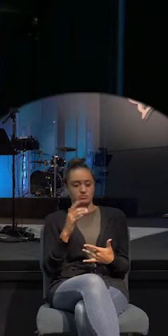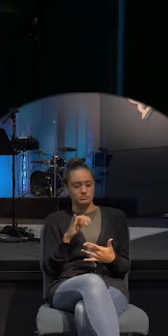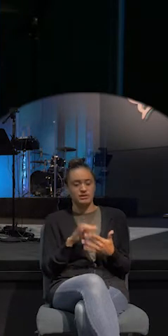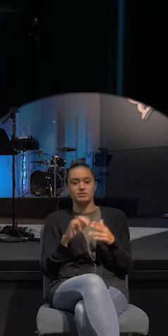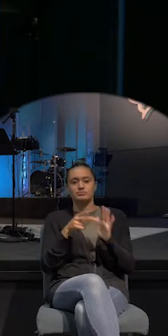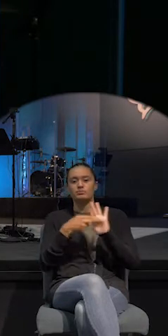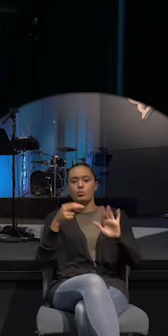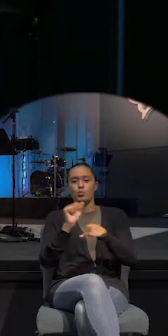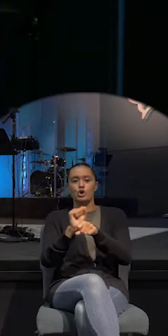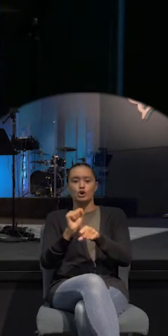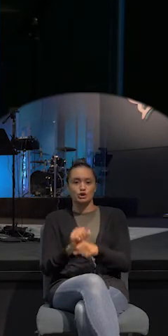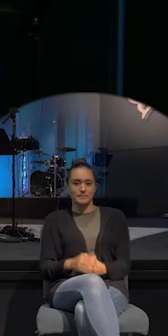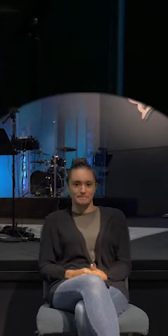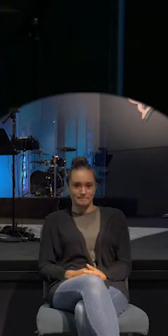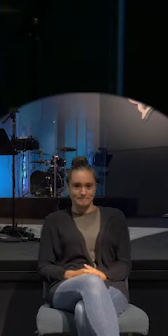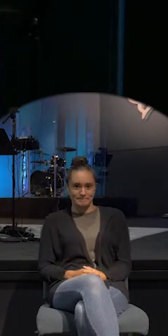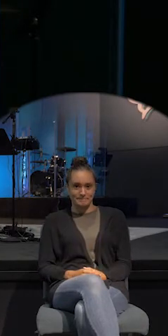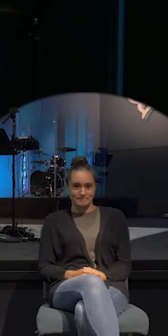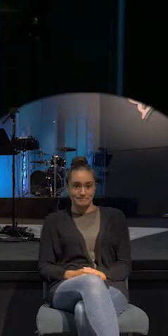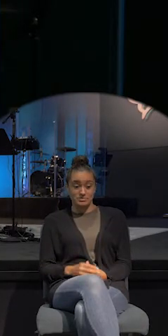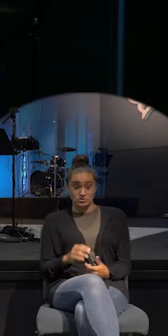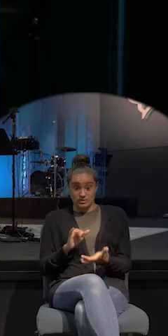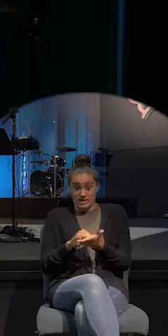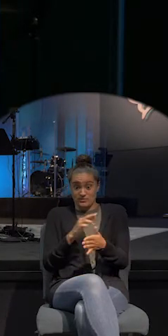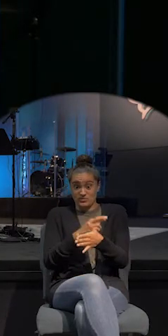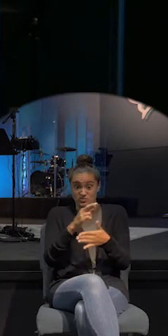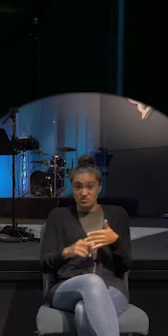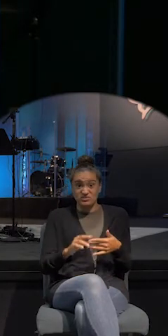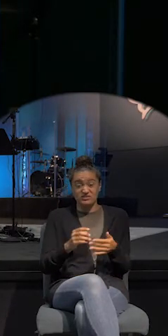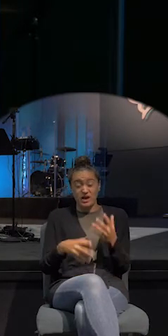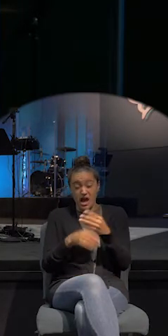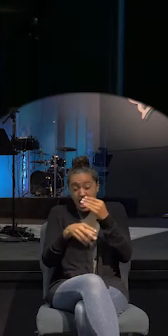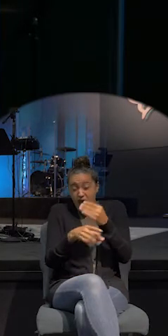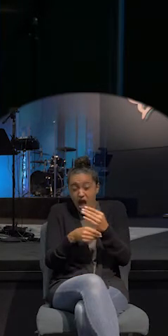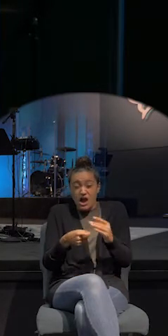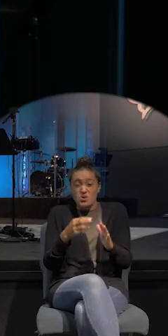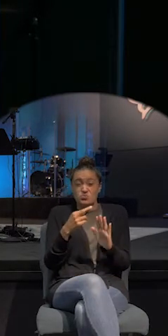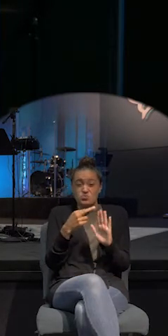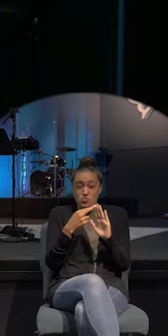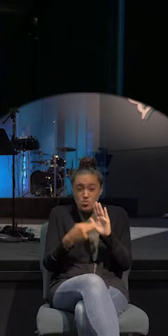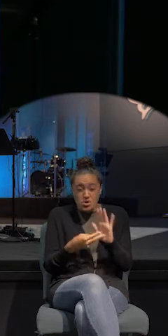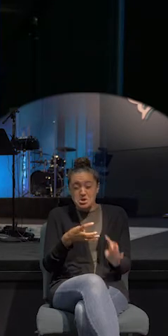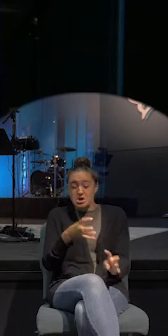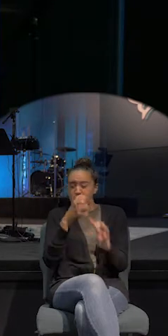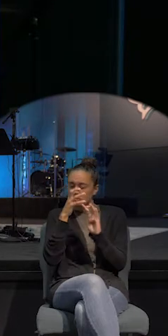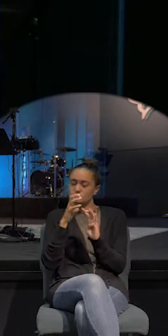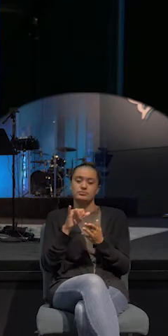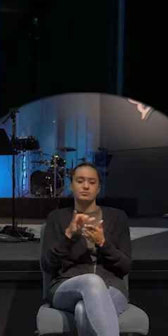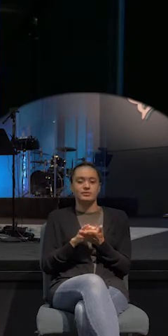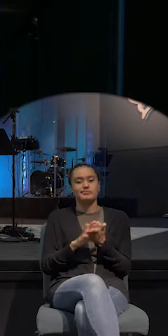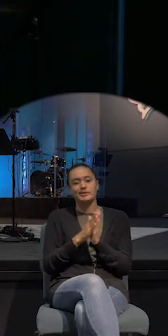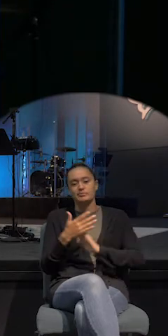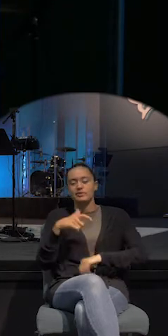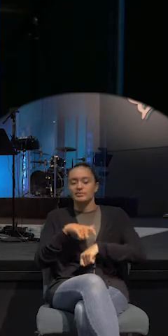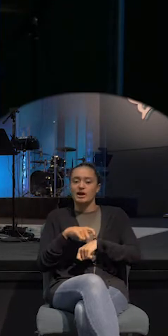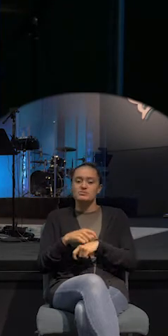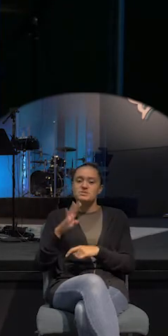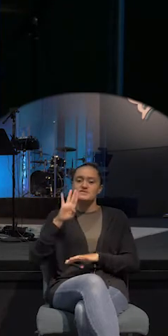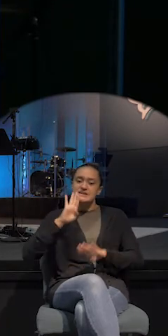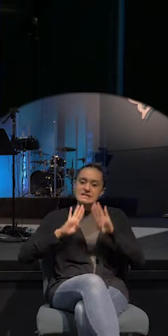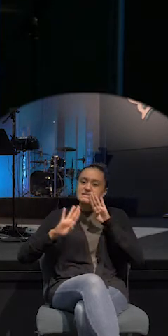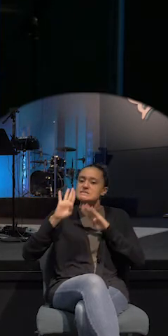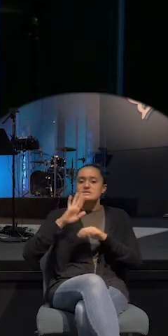work. So the result was the Sabbath became a time of frustration and